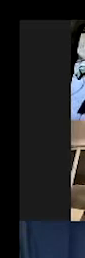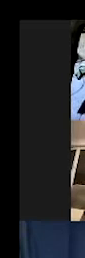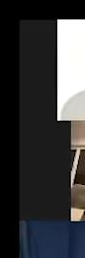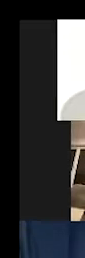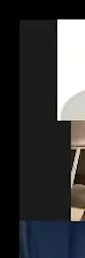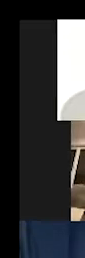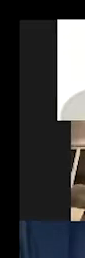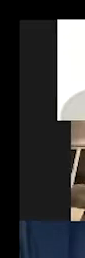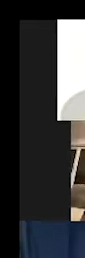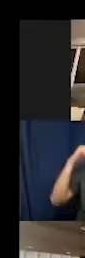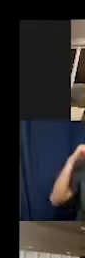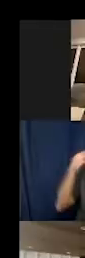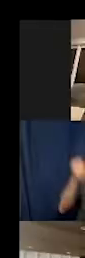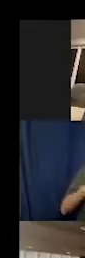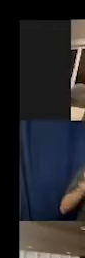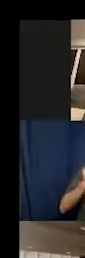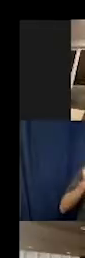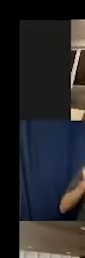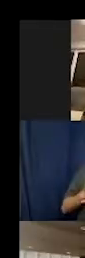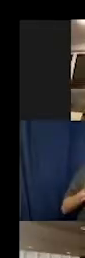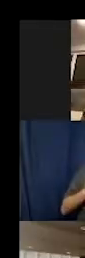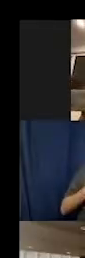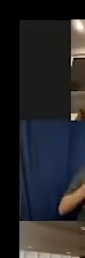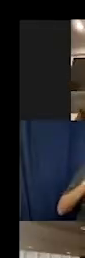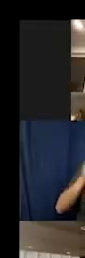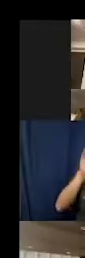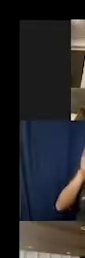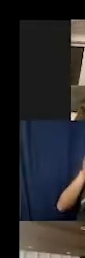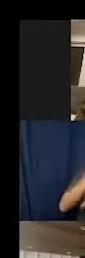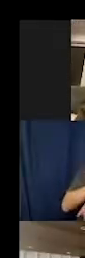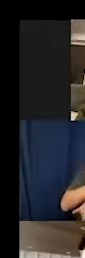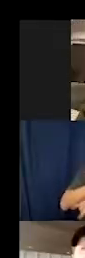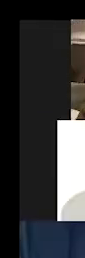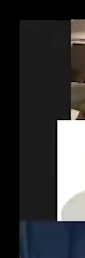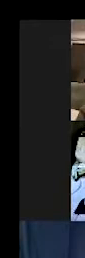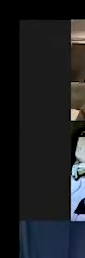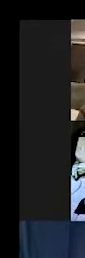Bye. Please, I want him. Please.